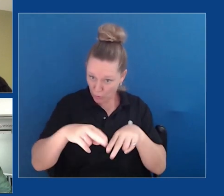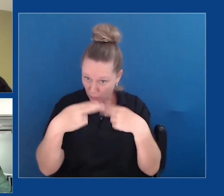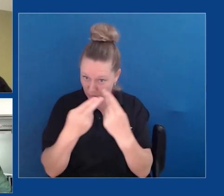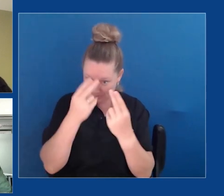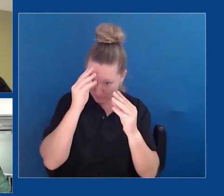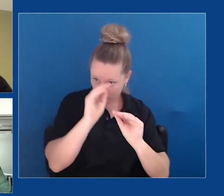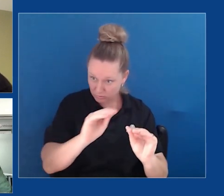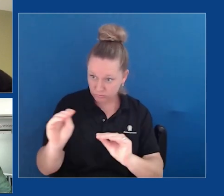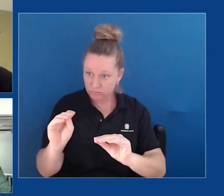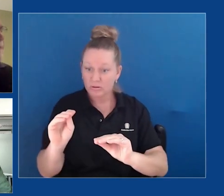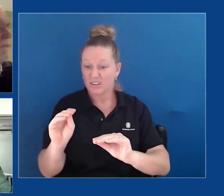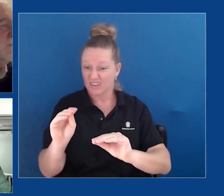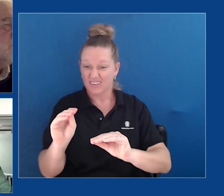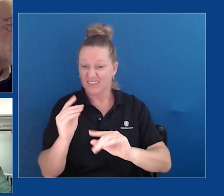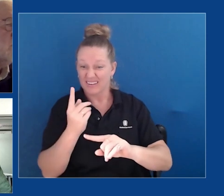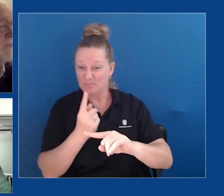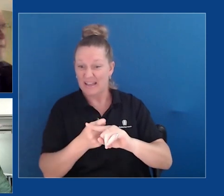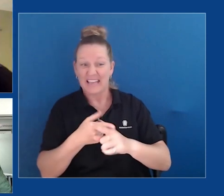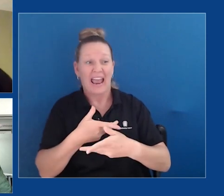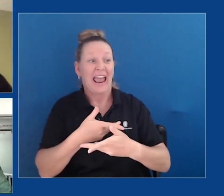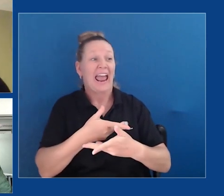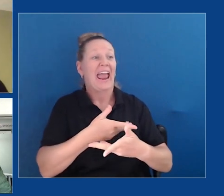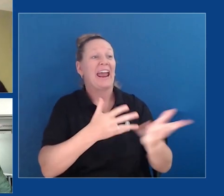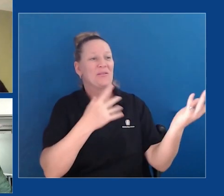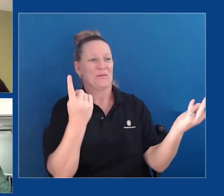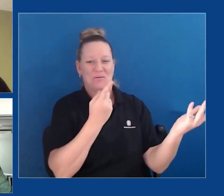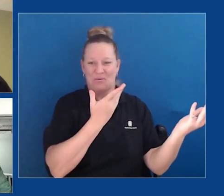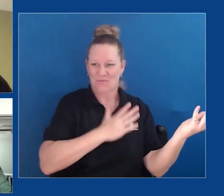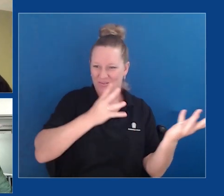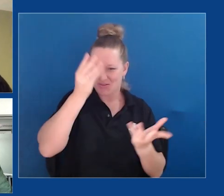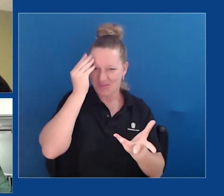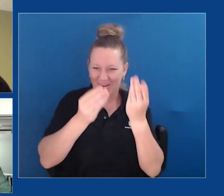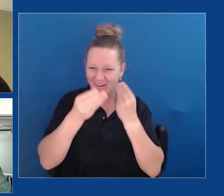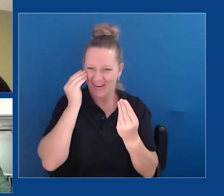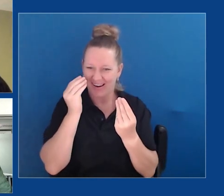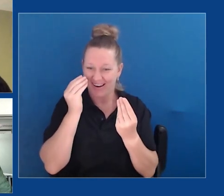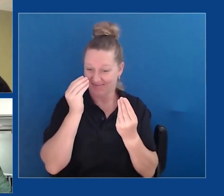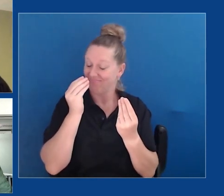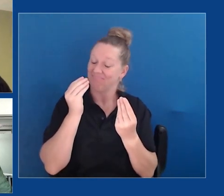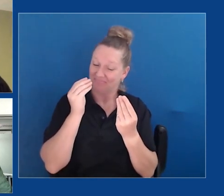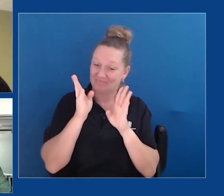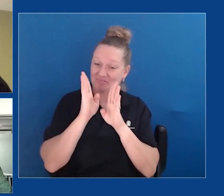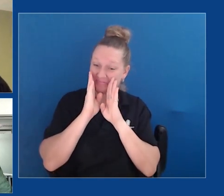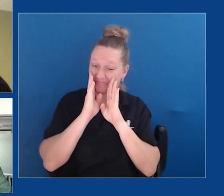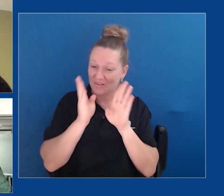almost literally anybody who wants to learn, which is one of the most, you know, amazing things about you.